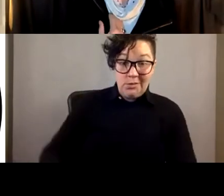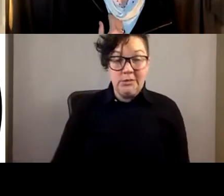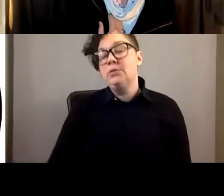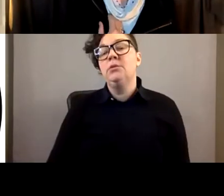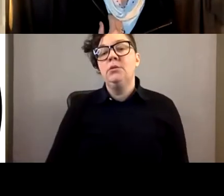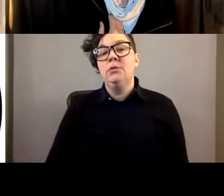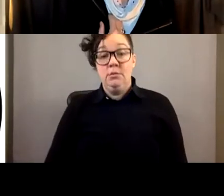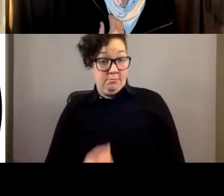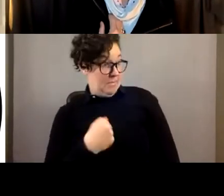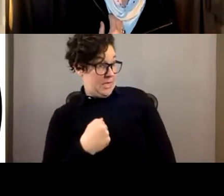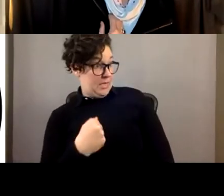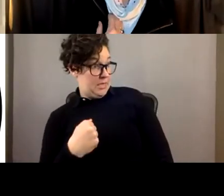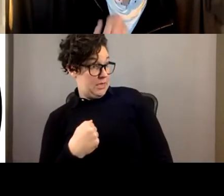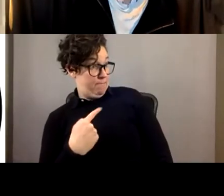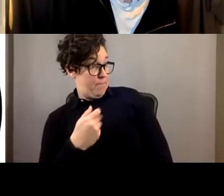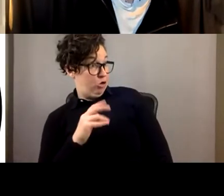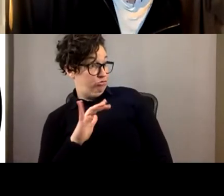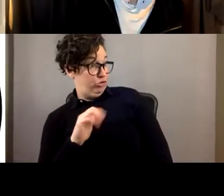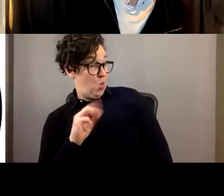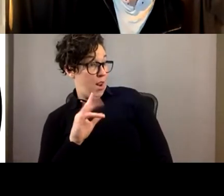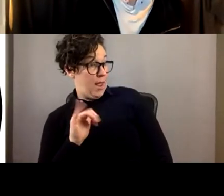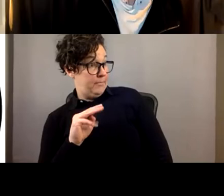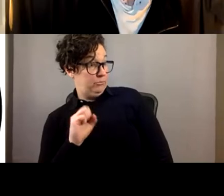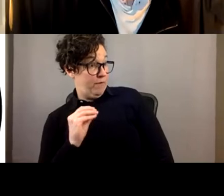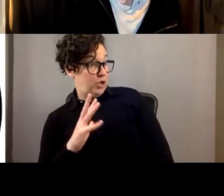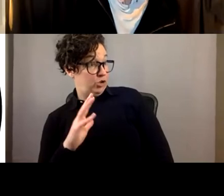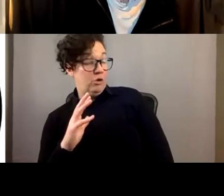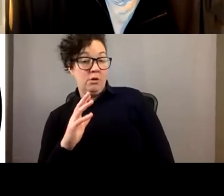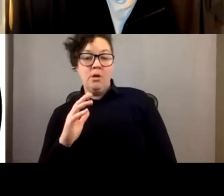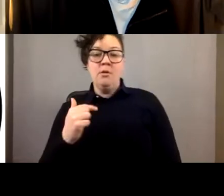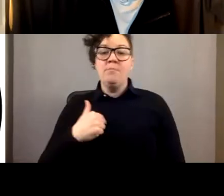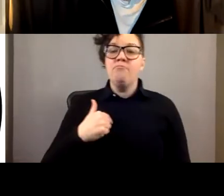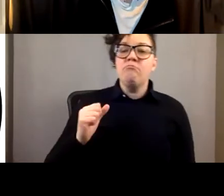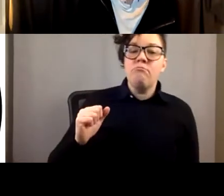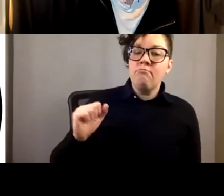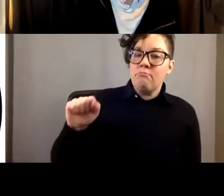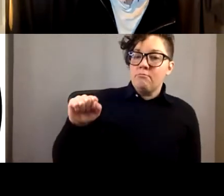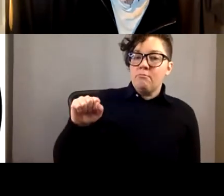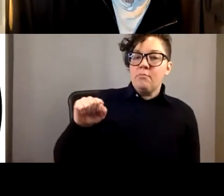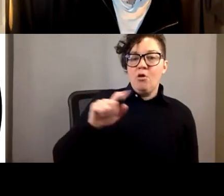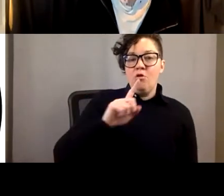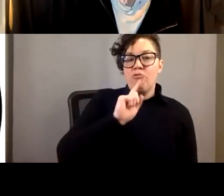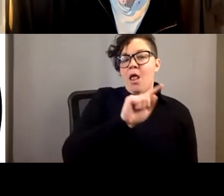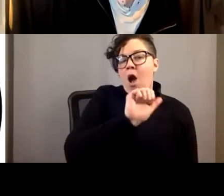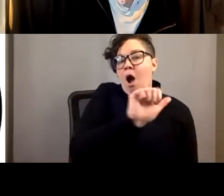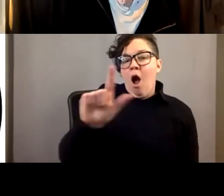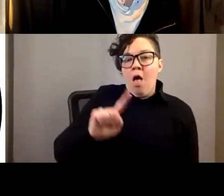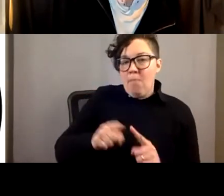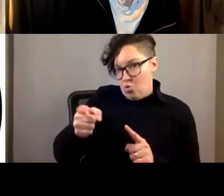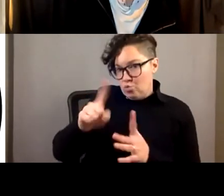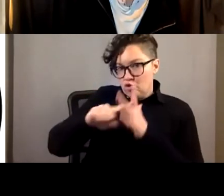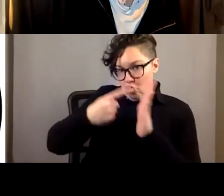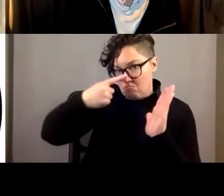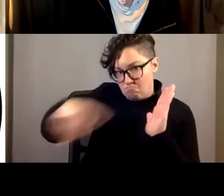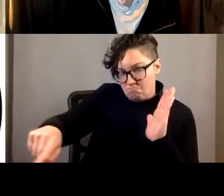That's addressed to me. Yes, yes. Okay. Yeah, each panelist, but I wanted you to start us off on that. Mm-hmm. Oh, I mean, I do think that there are